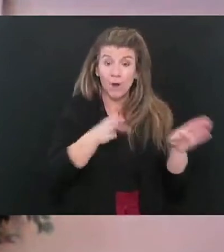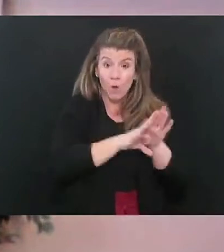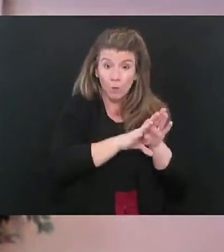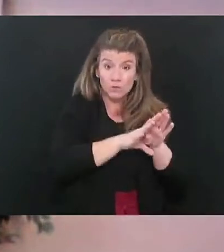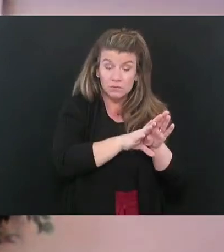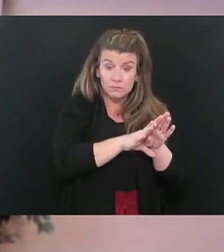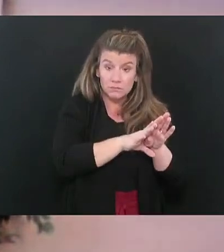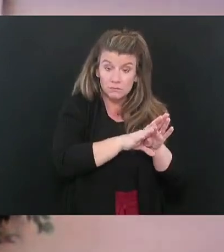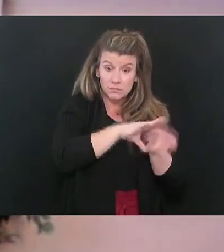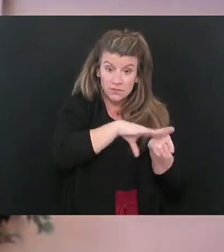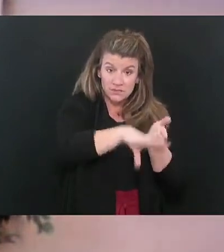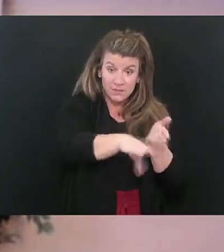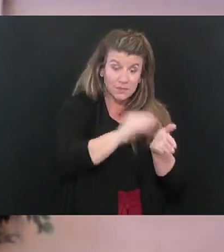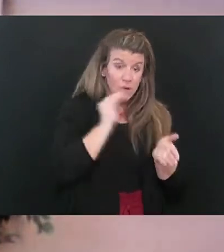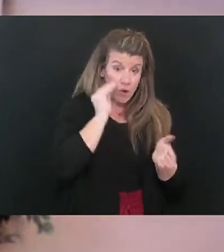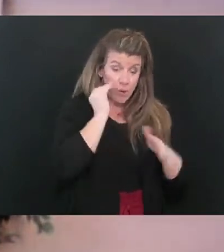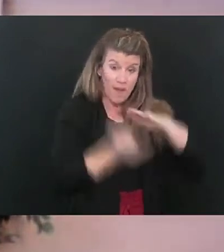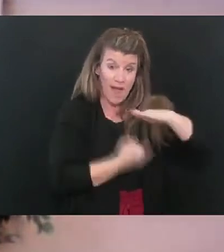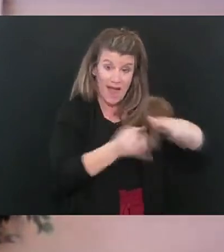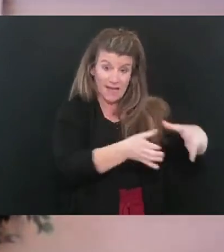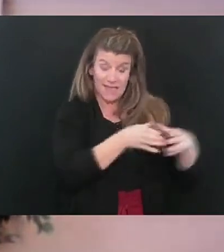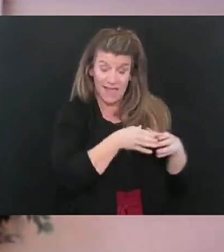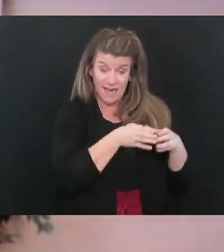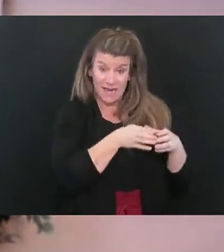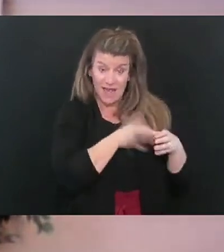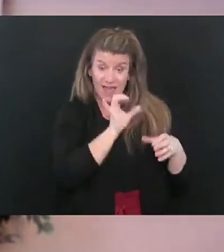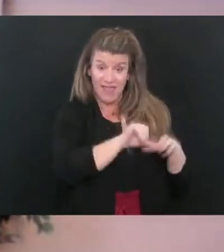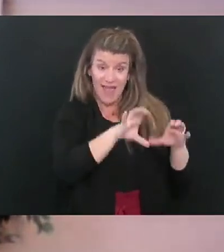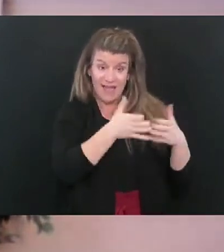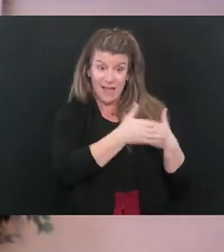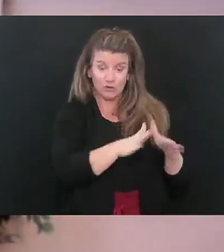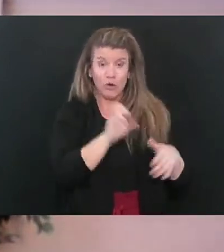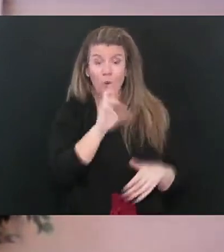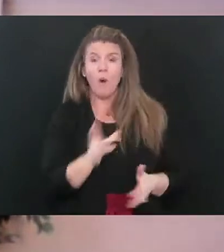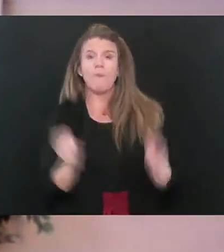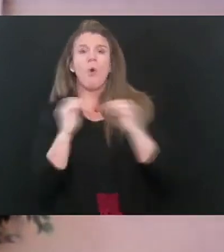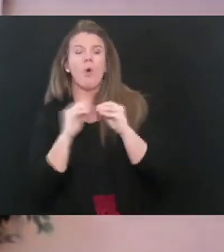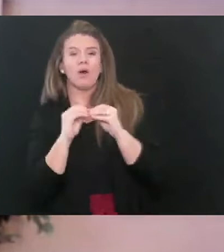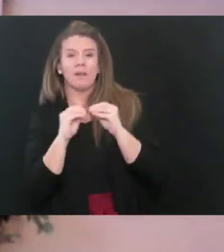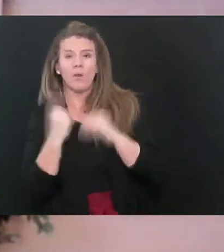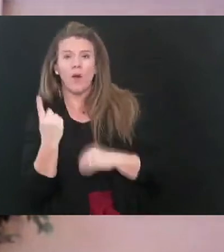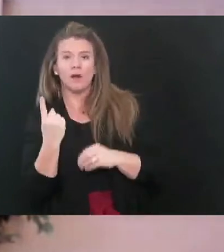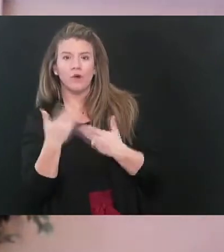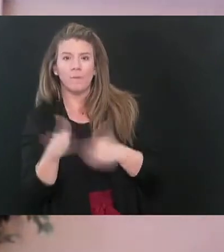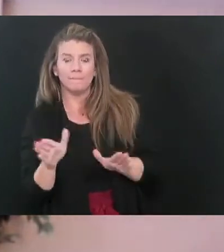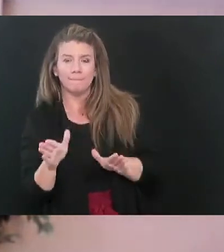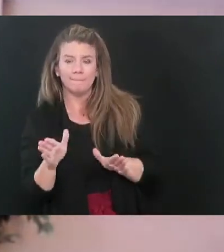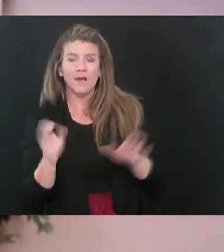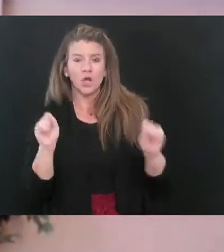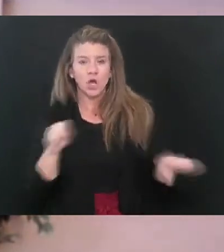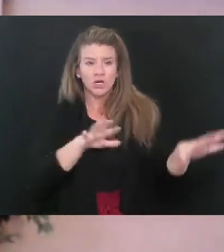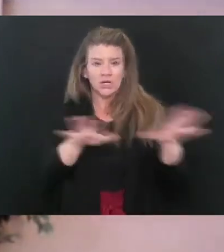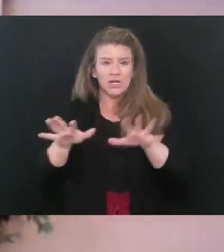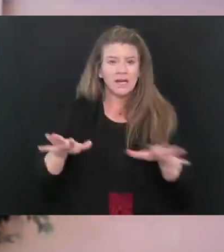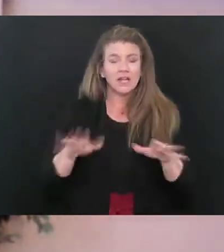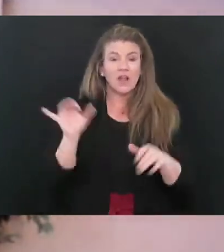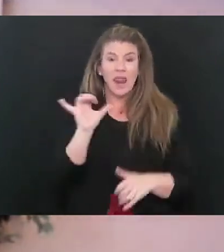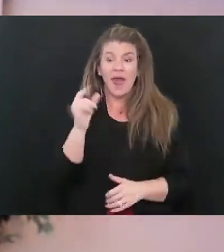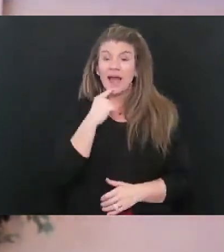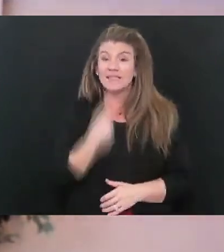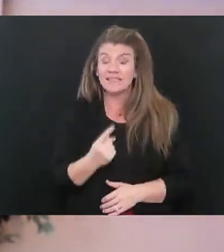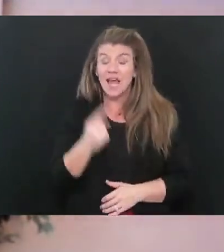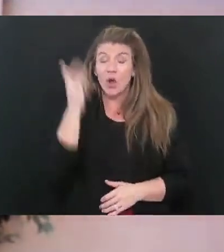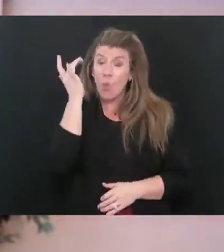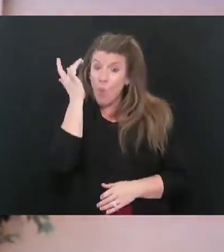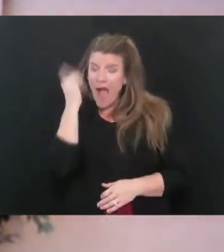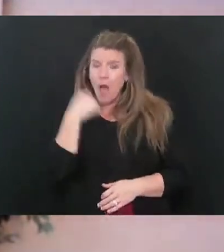and isolated or quarantined, or more than a classroom. And as I said, because